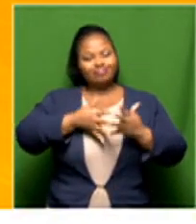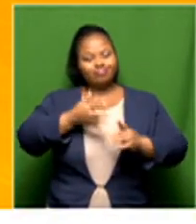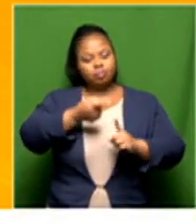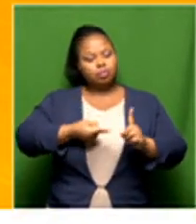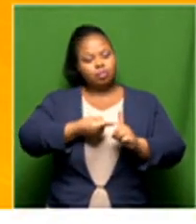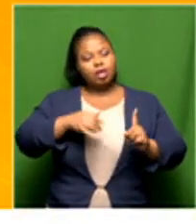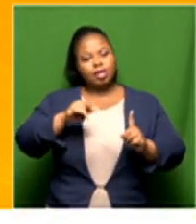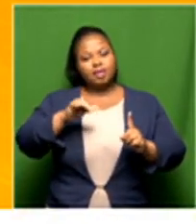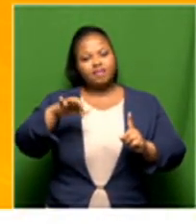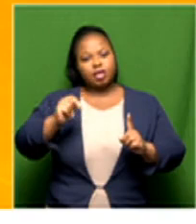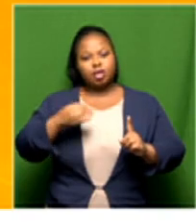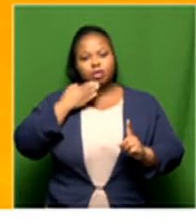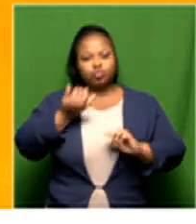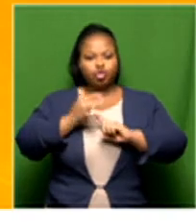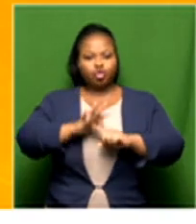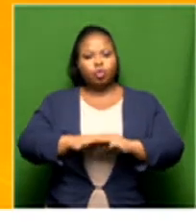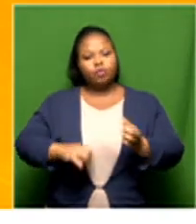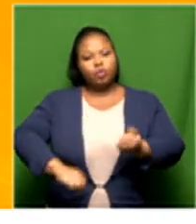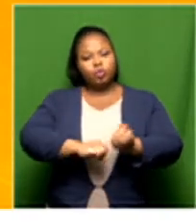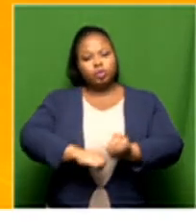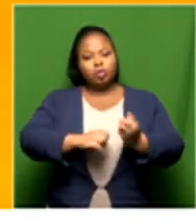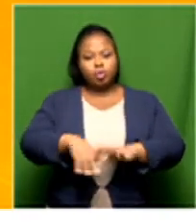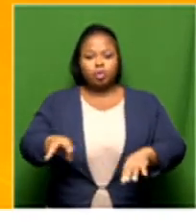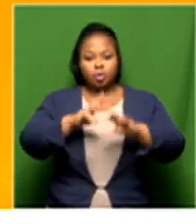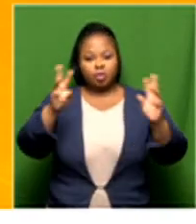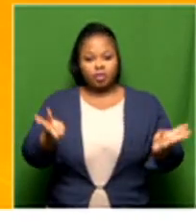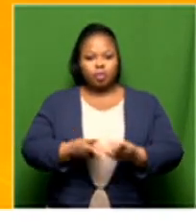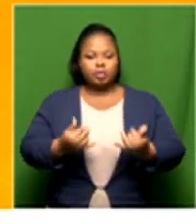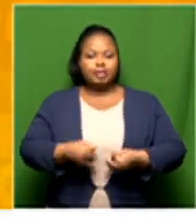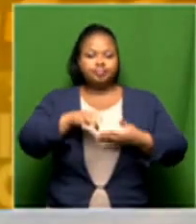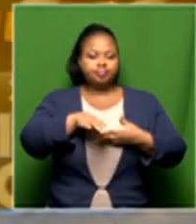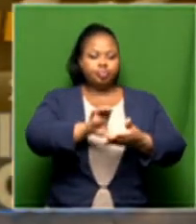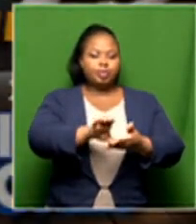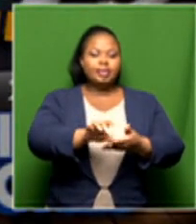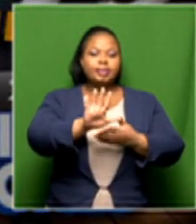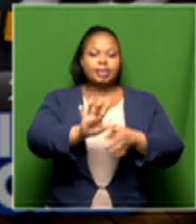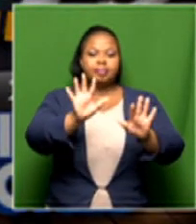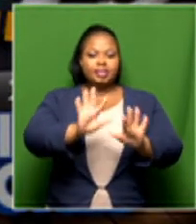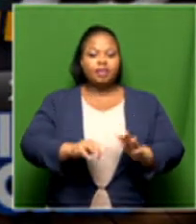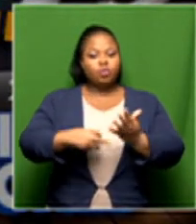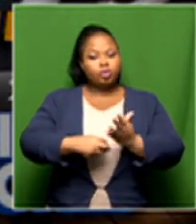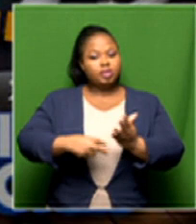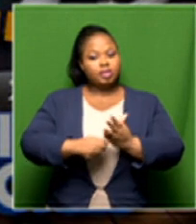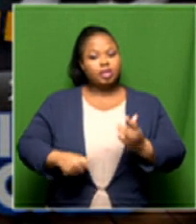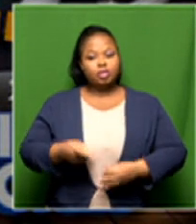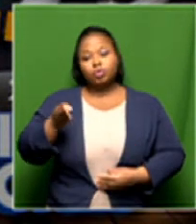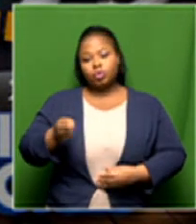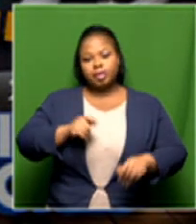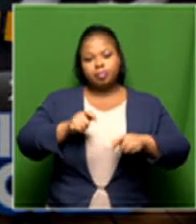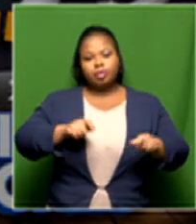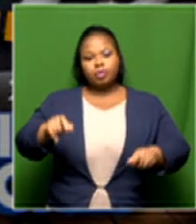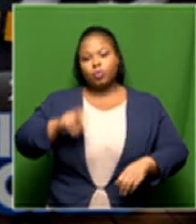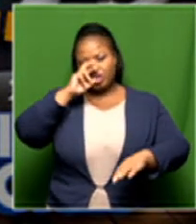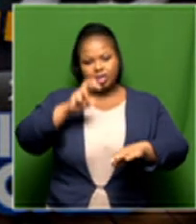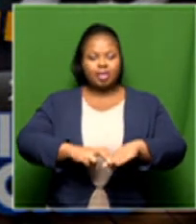has decided to come up with a show for his fans around the globe and will donate 10% of every ticket sold towards those in